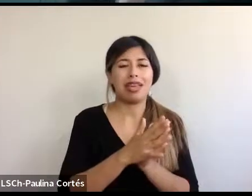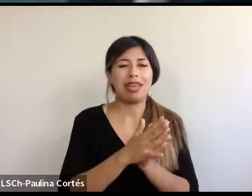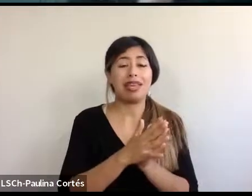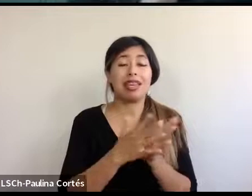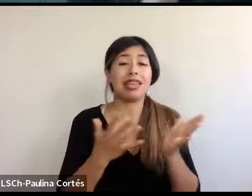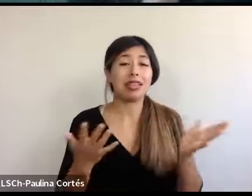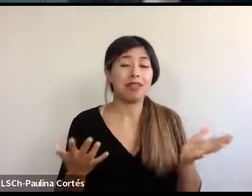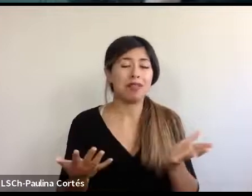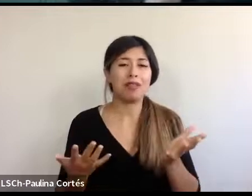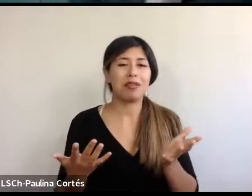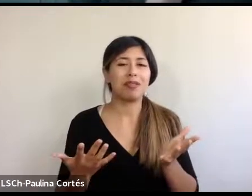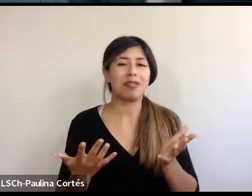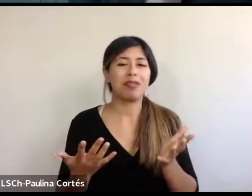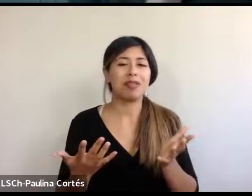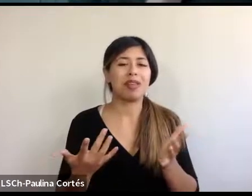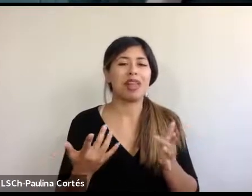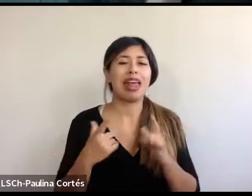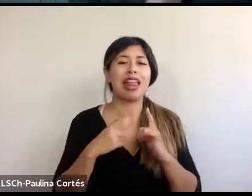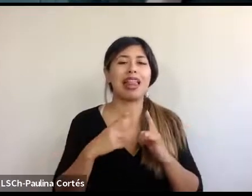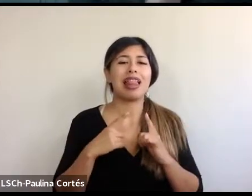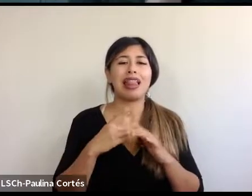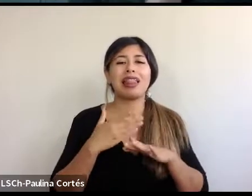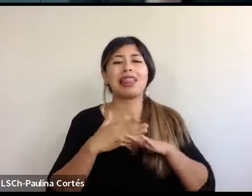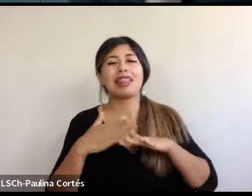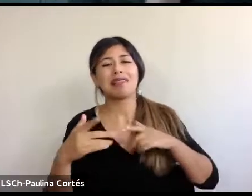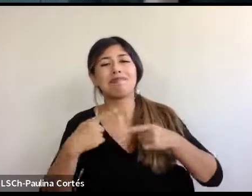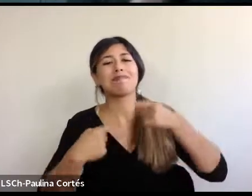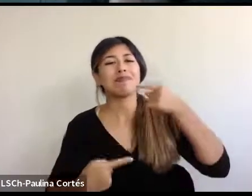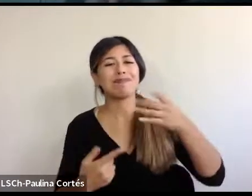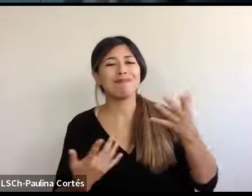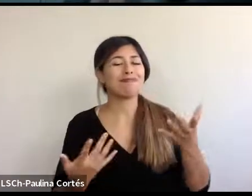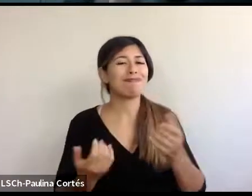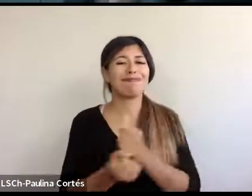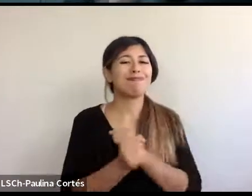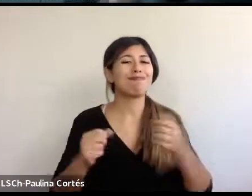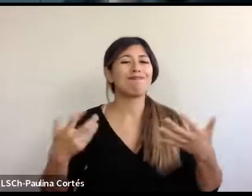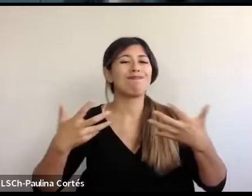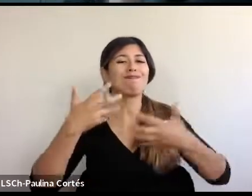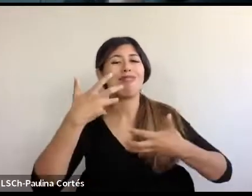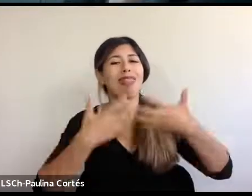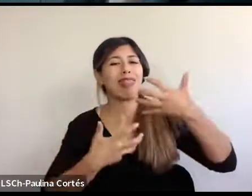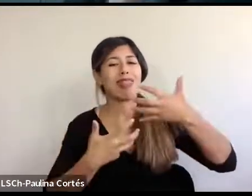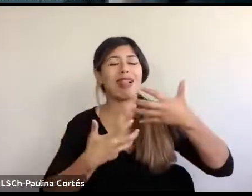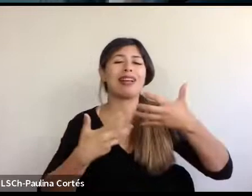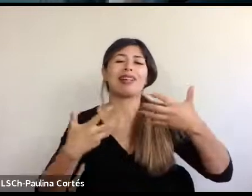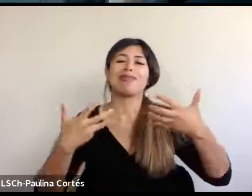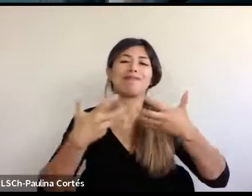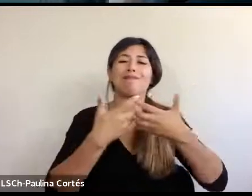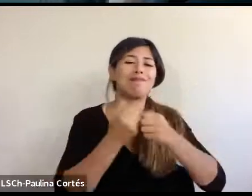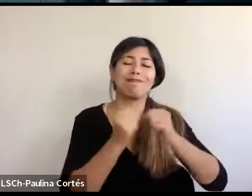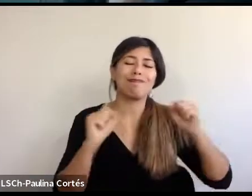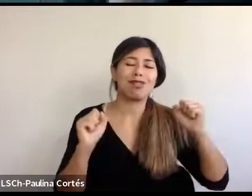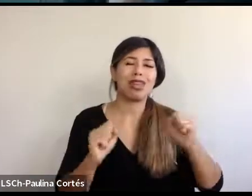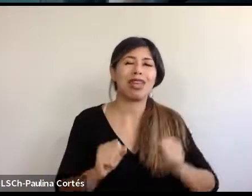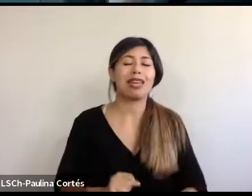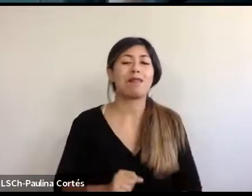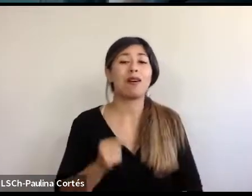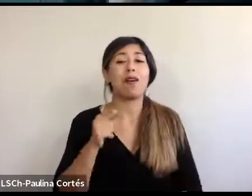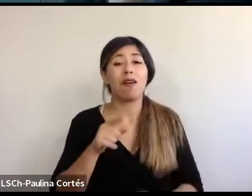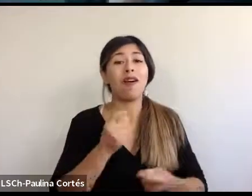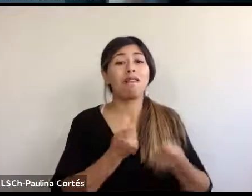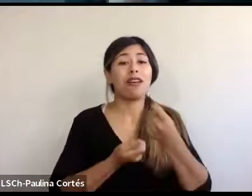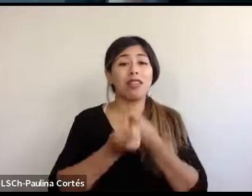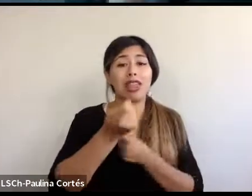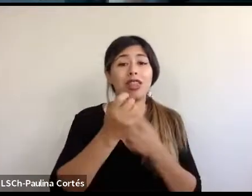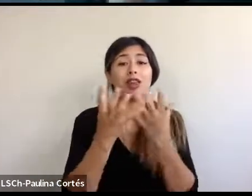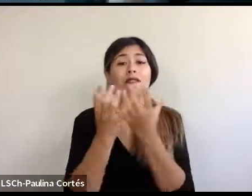they put together fitting projects with sales agents and fitting festivals. And actually there has been a few